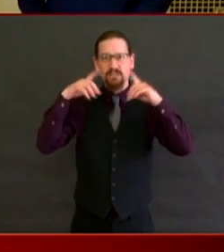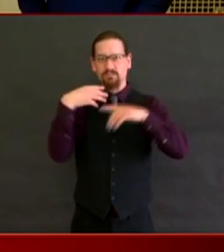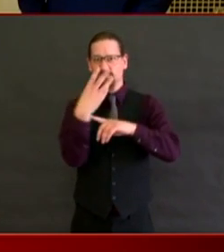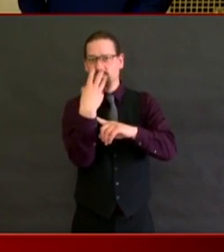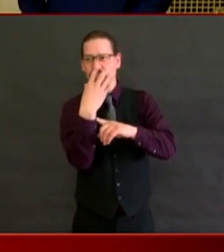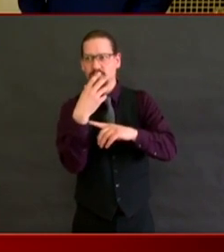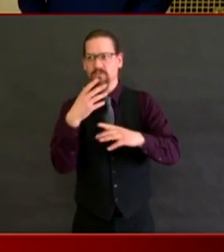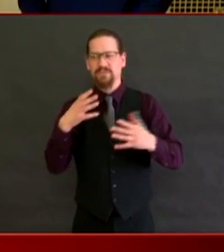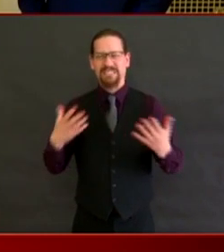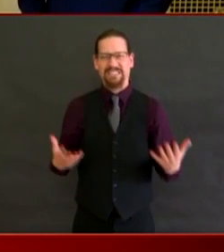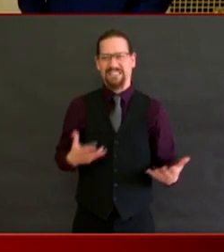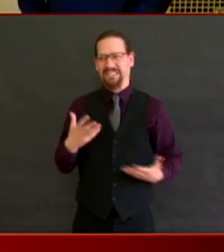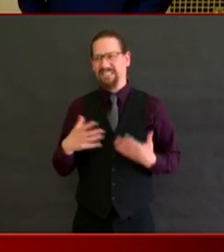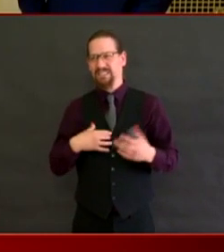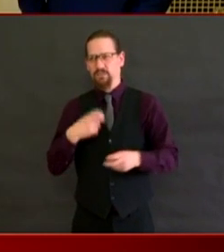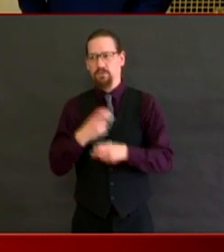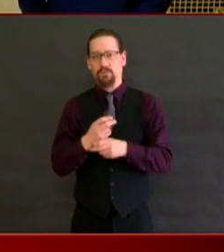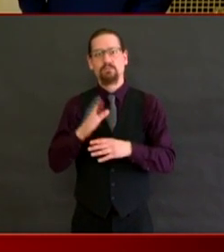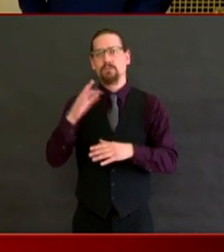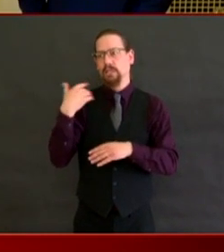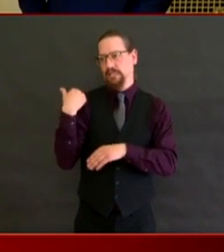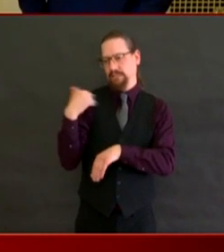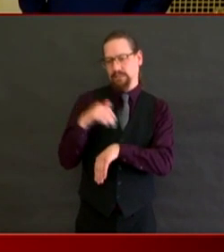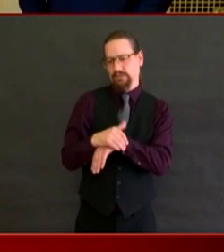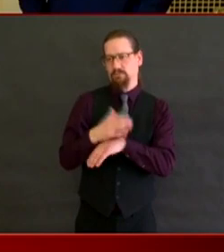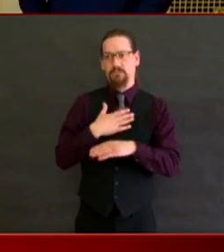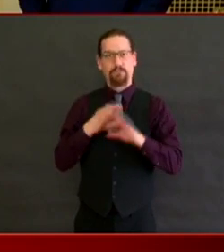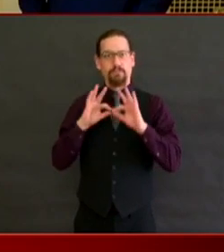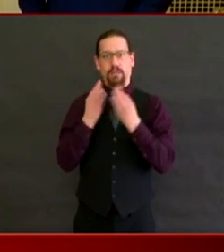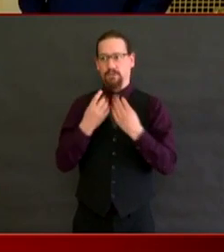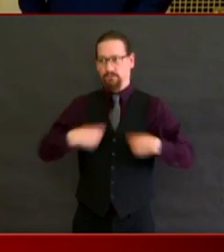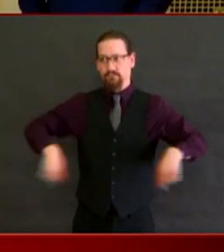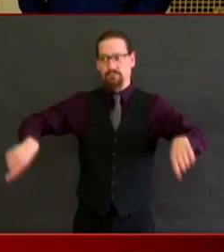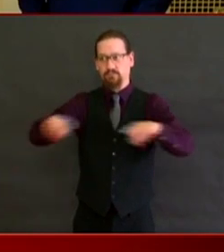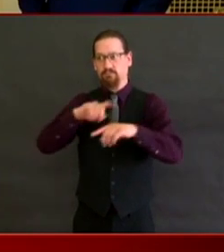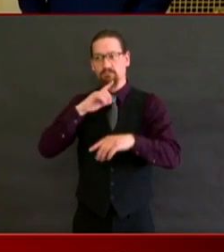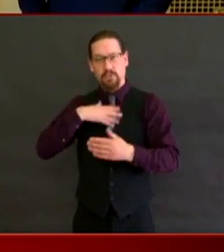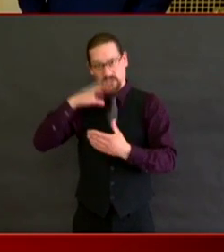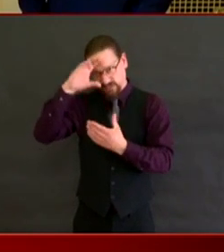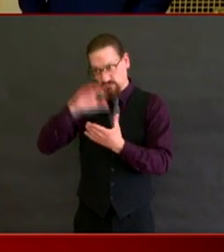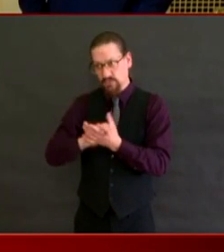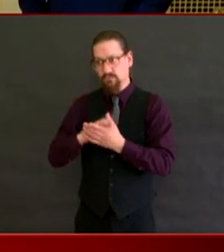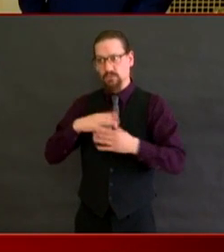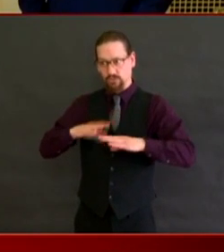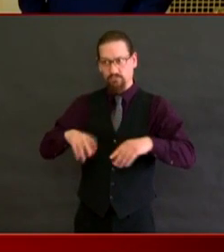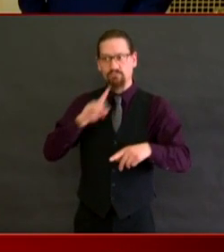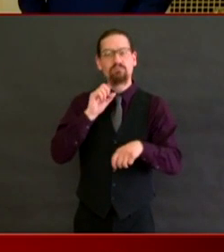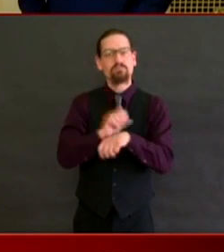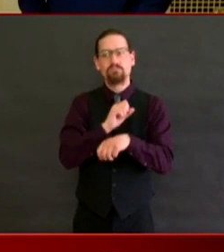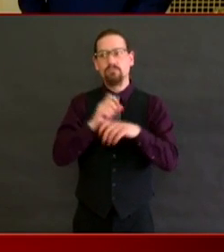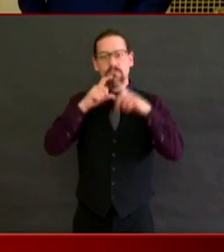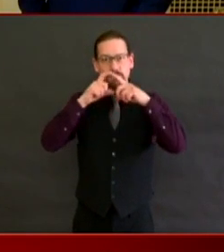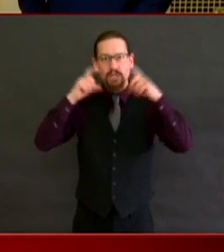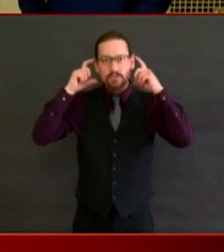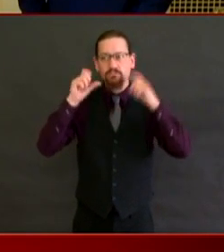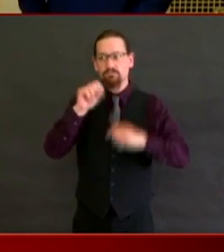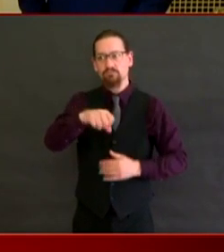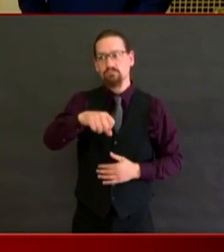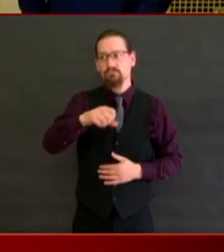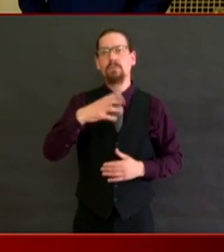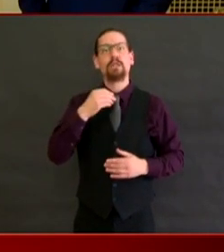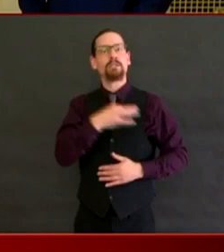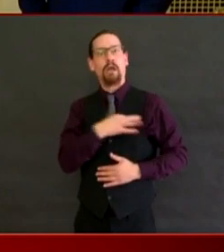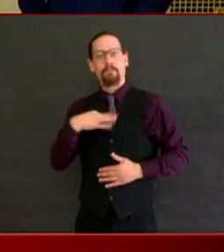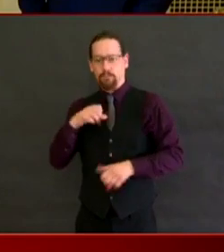all got together our face coverings, and I absolutely plan on wearing them, as does my staff, as does Dr. Nicole Alexander-Scott.